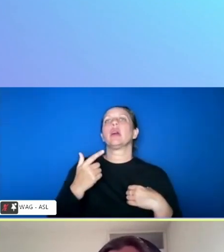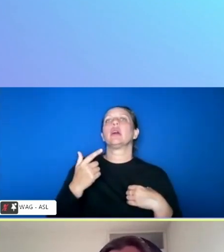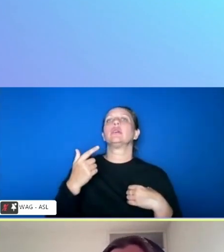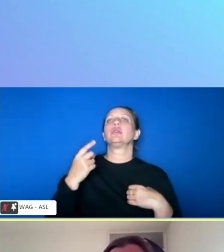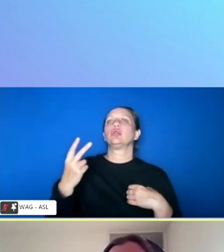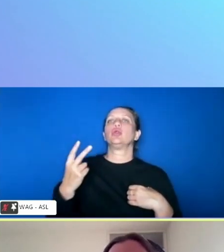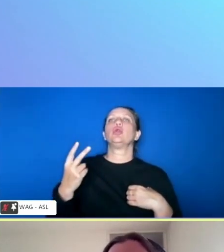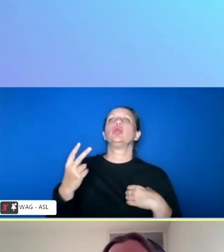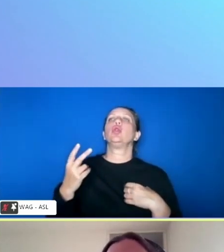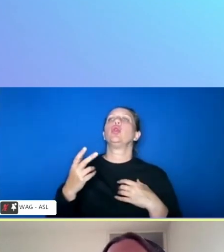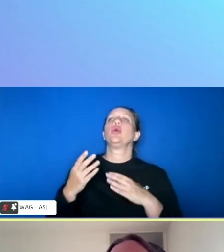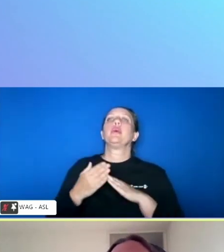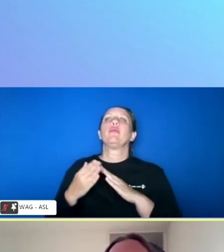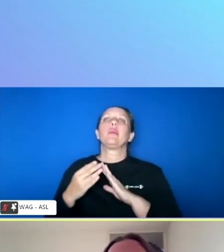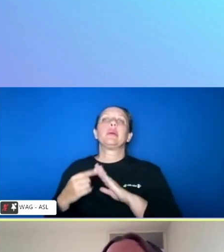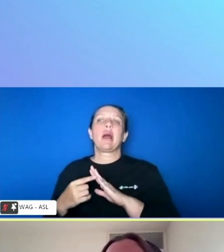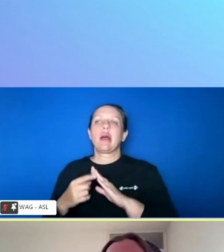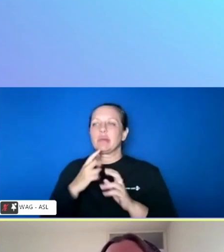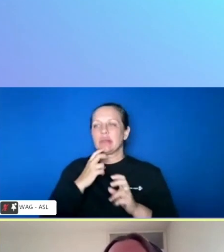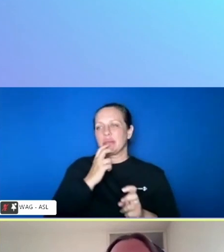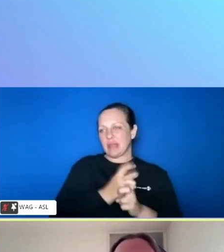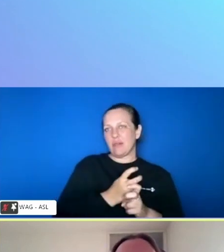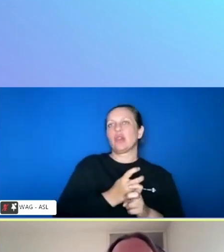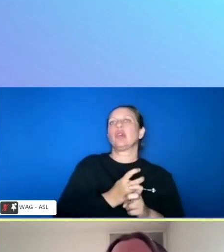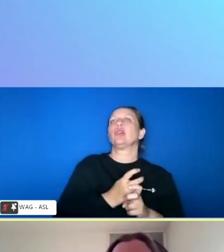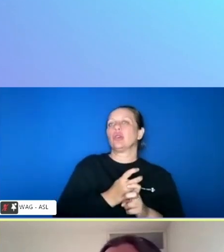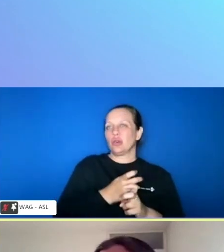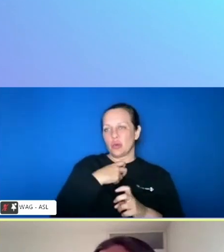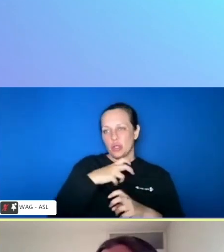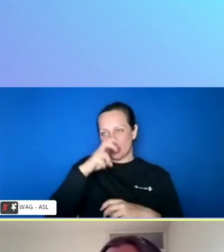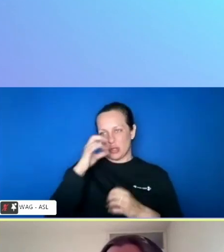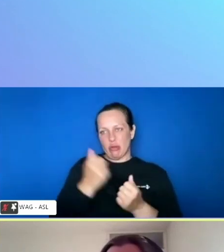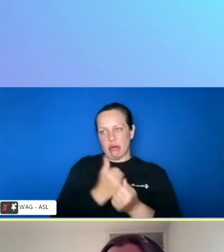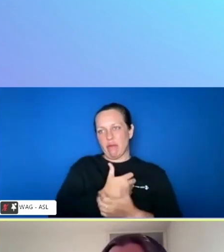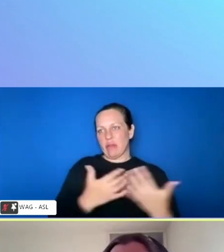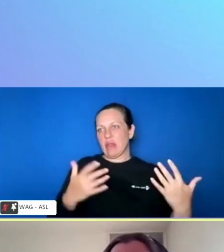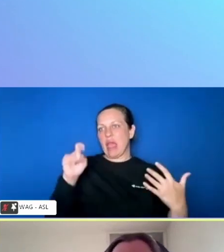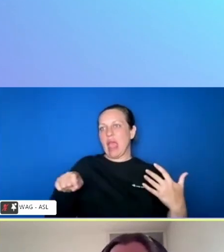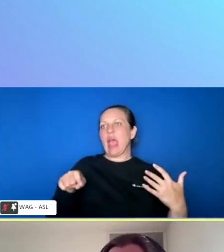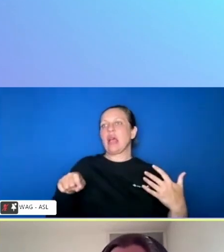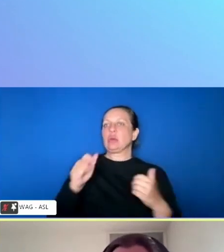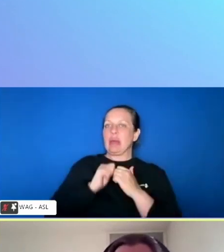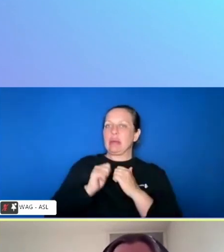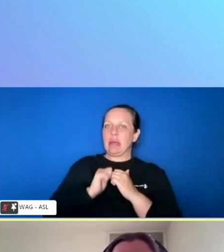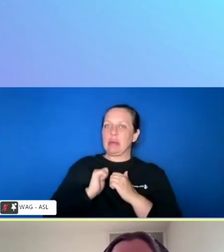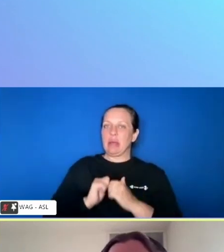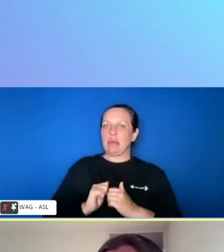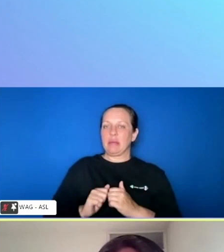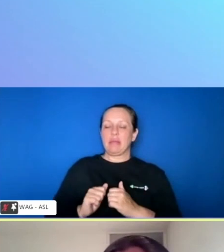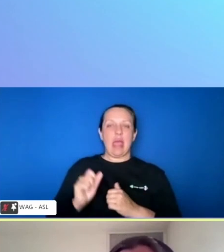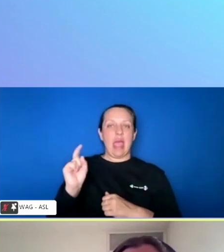model. There's some difficulties there. WCAG 2 is very strict on everything has to pass